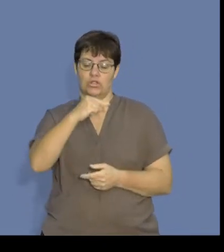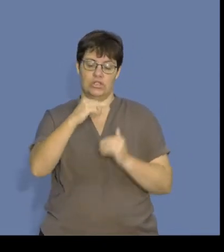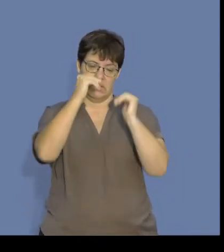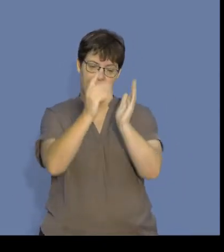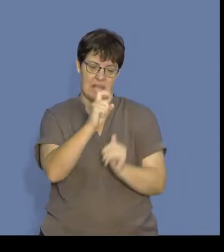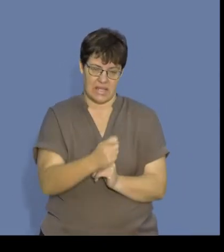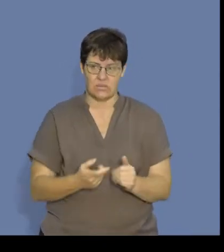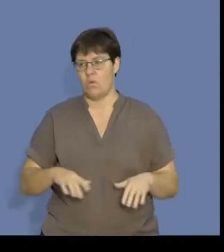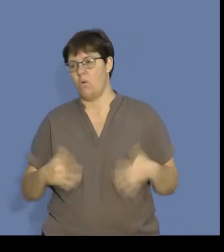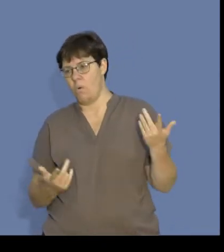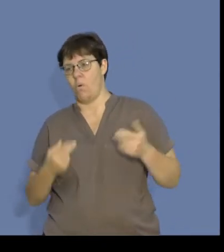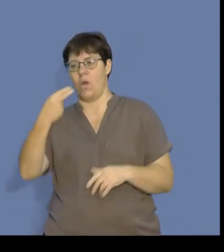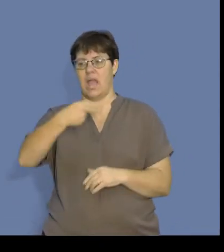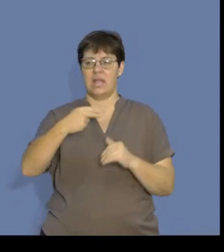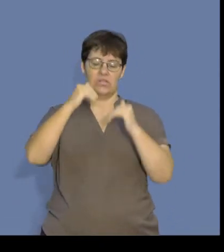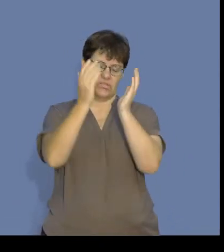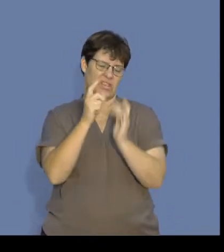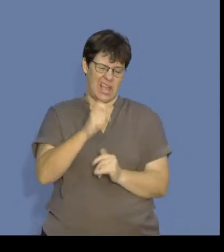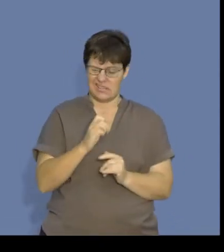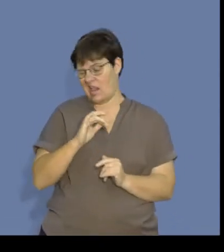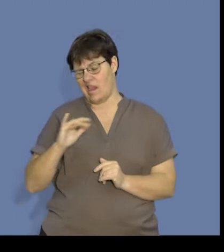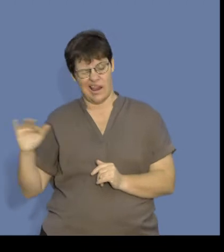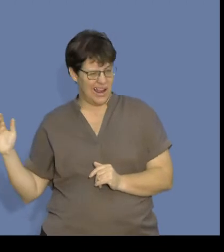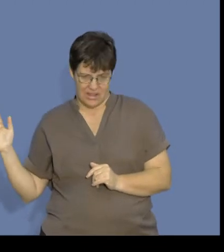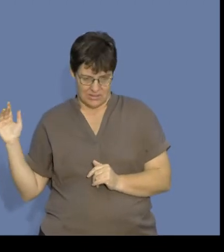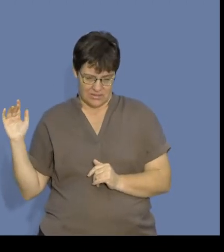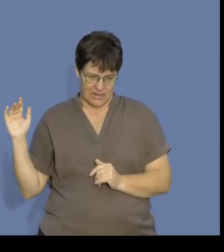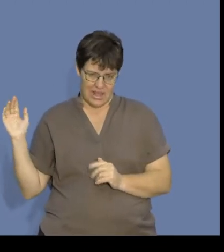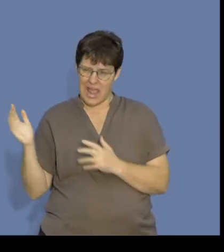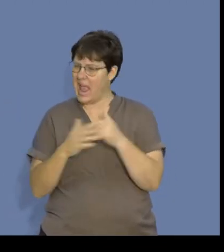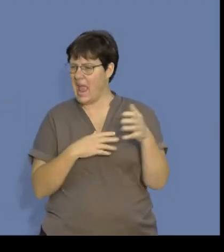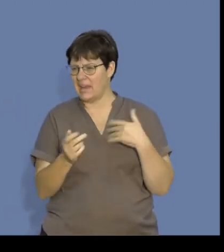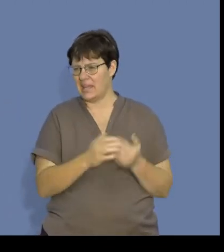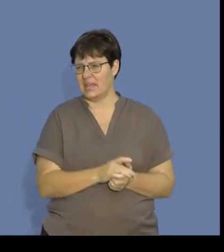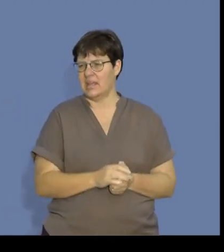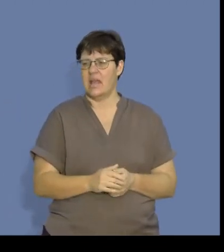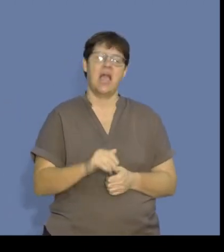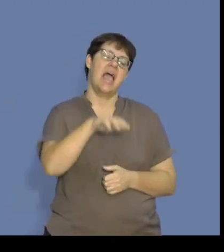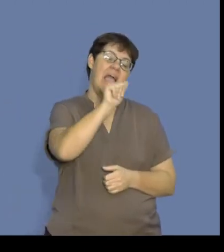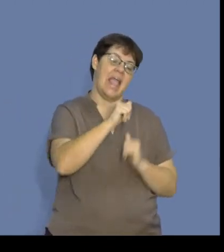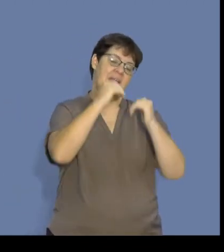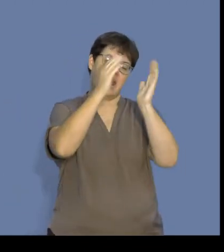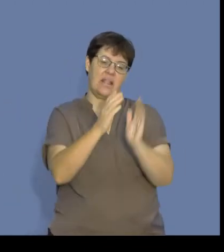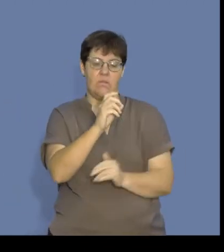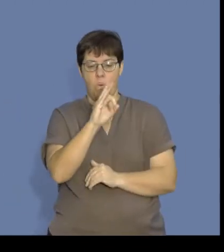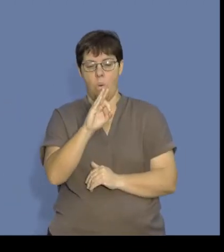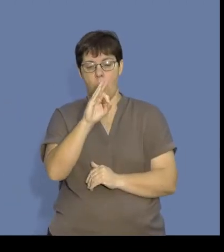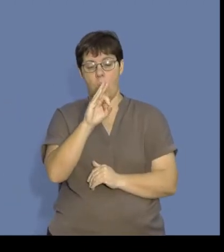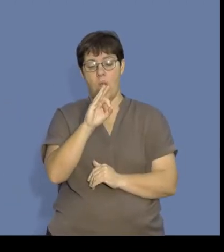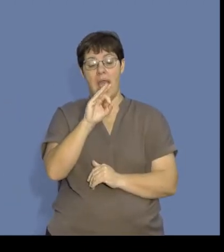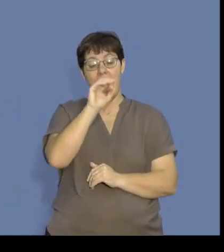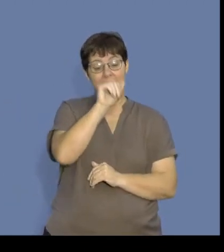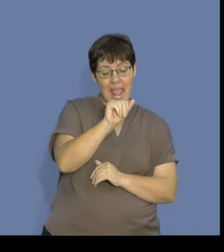or h of x, and my ellipsis there means that you can continue. You can even take a of x, you can